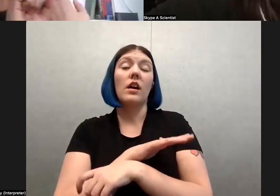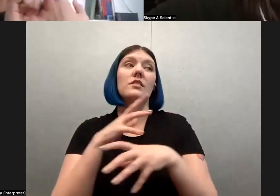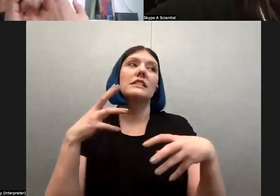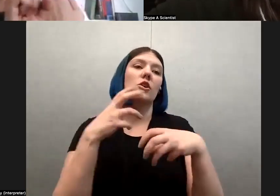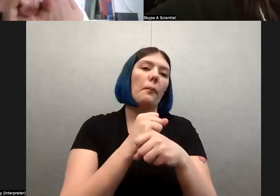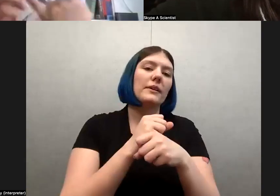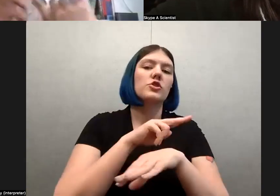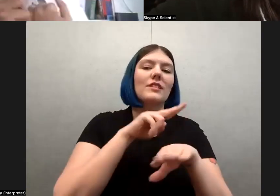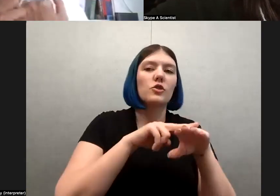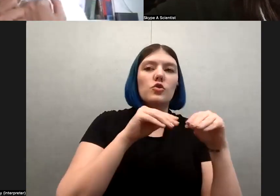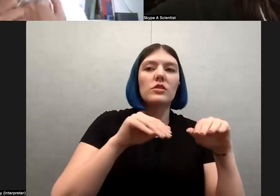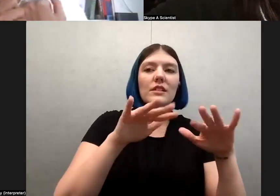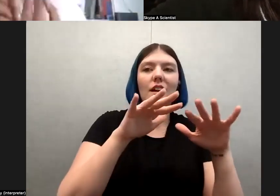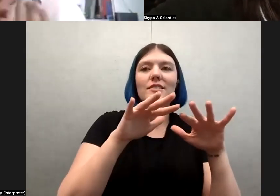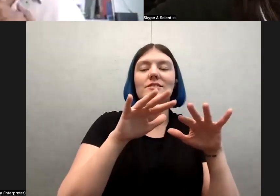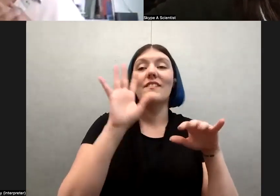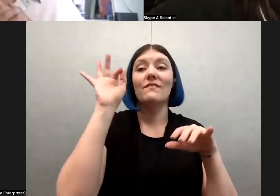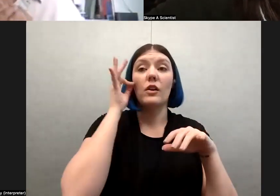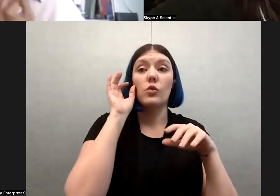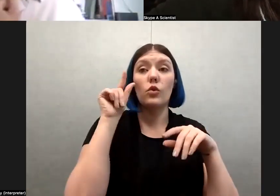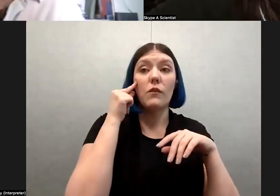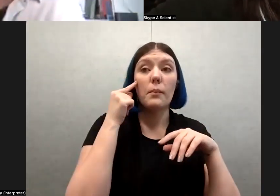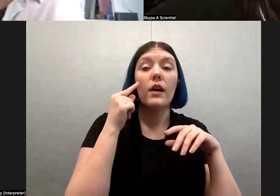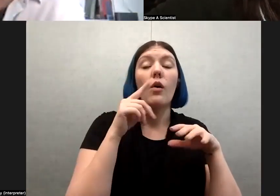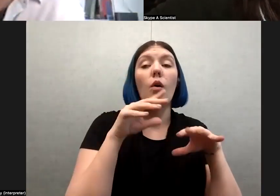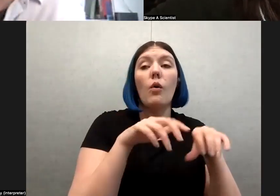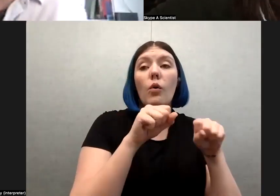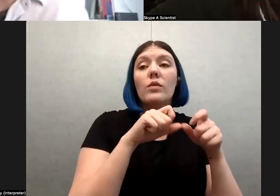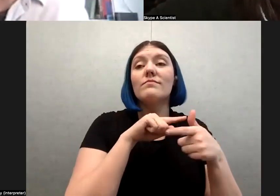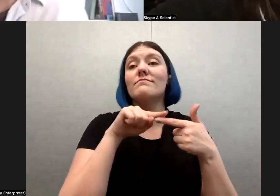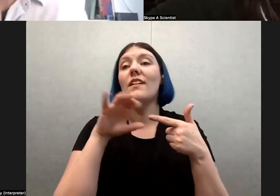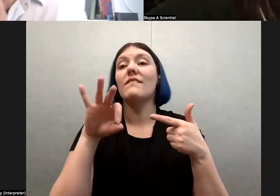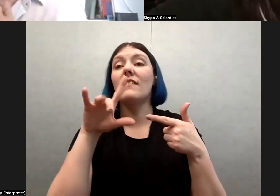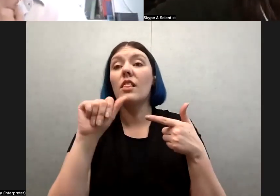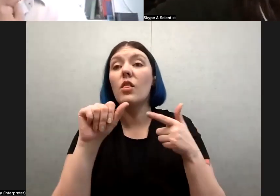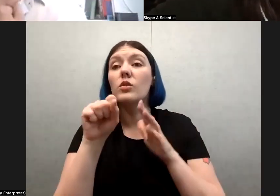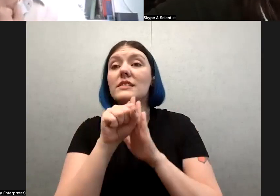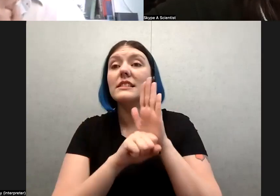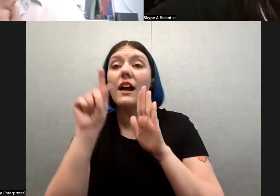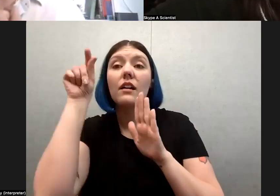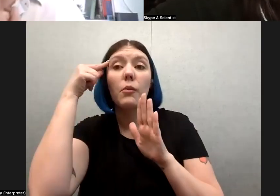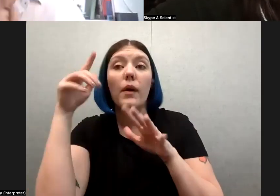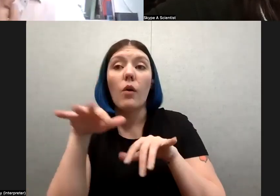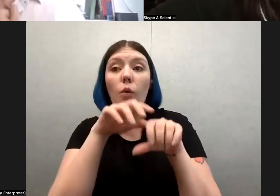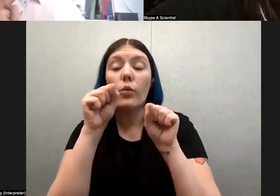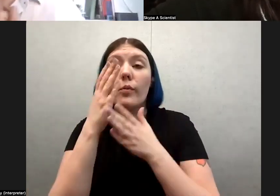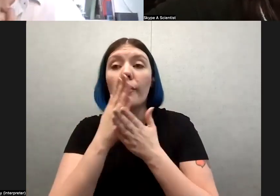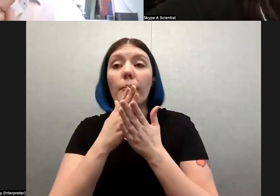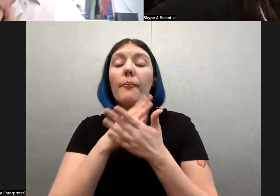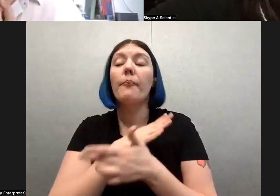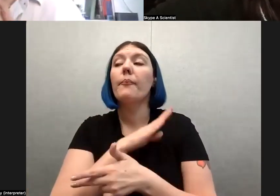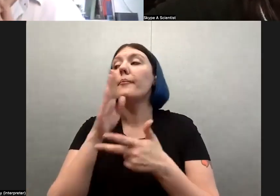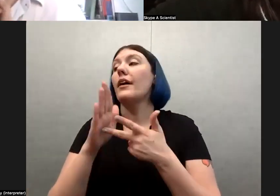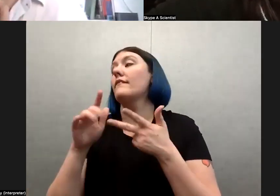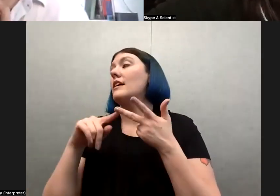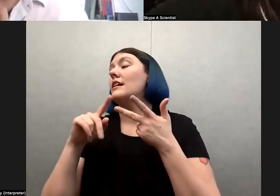national land, so owned by the federal government. It's a combination of the Florida state government owns land. It's a combination